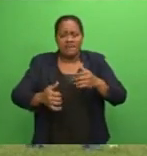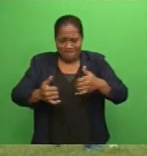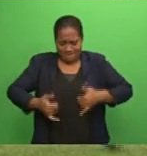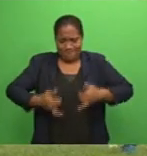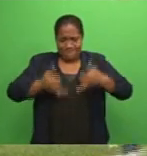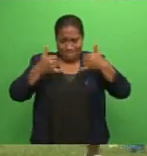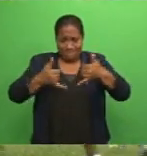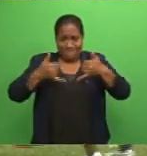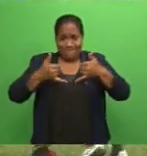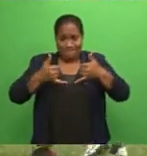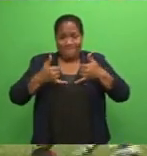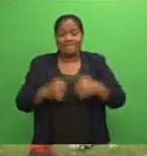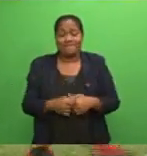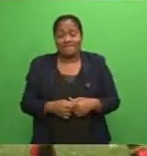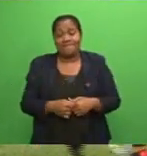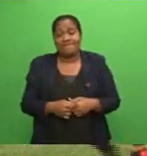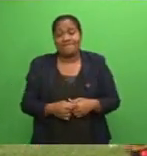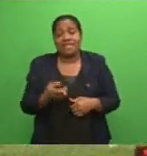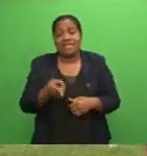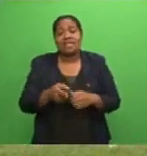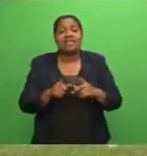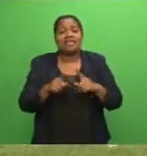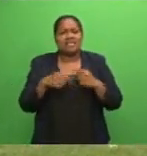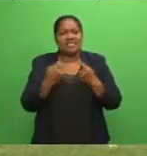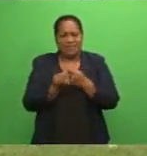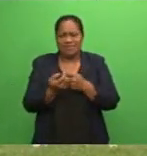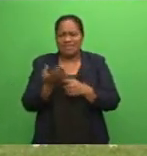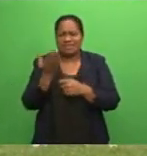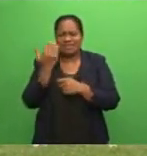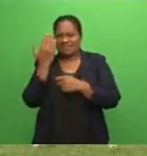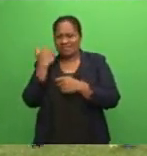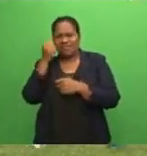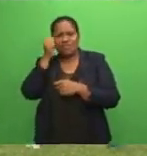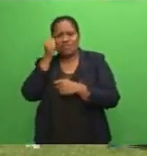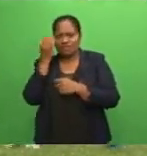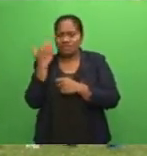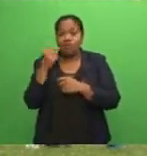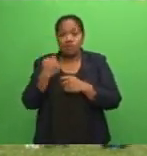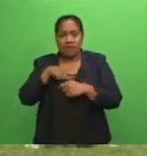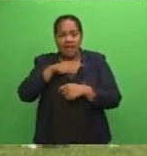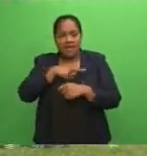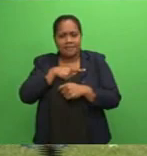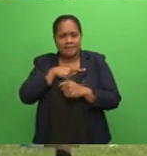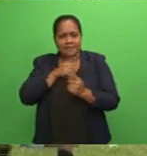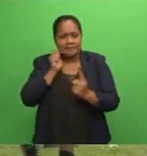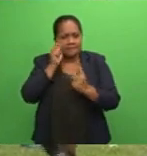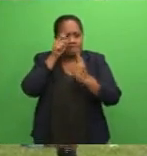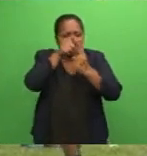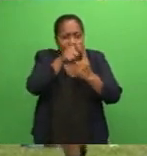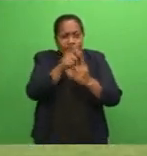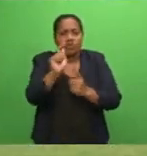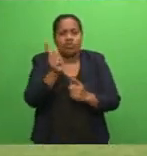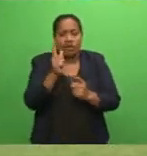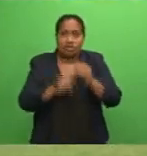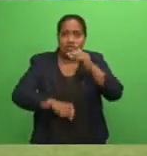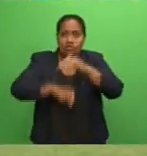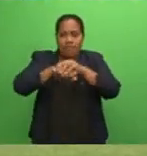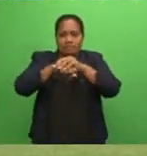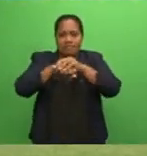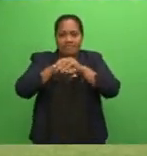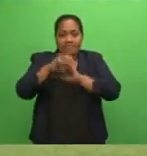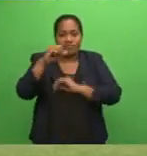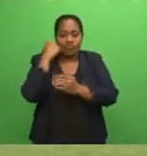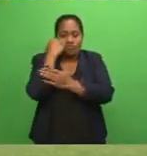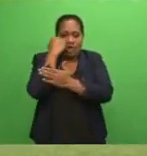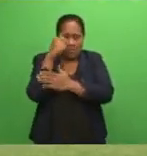team is a known team in yesteryears. So we are targeting the top prizes in rugby this year. The Tailevu